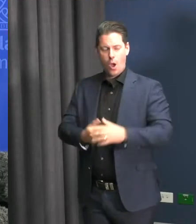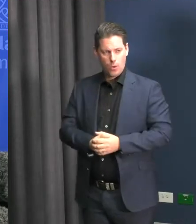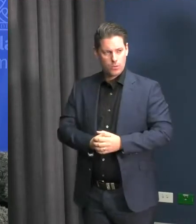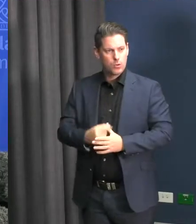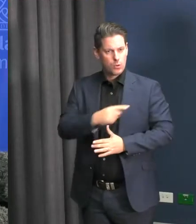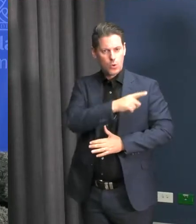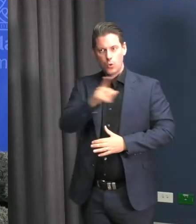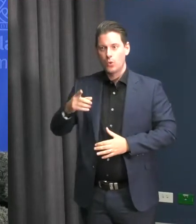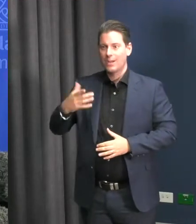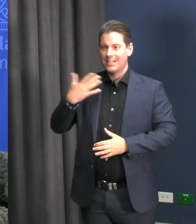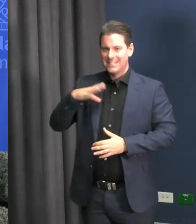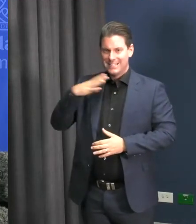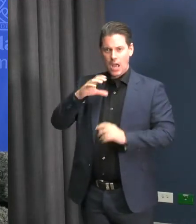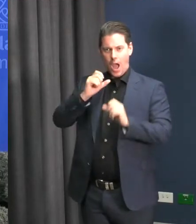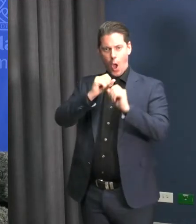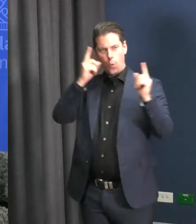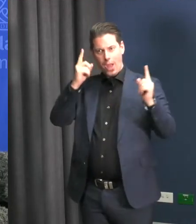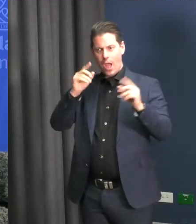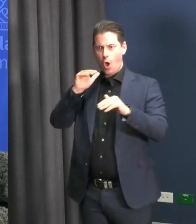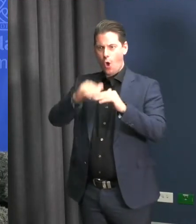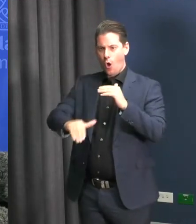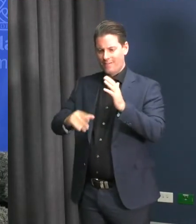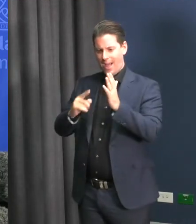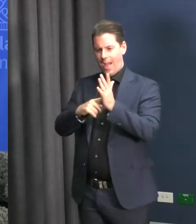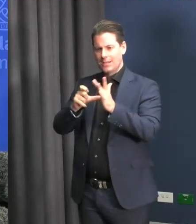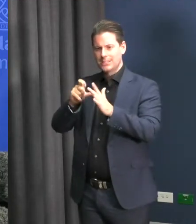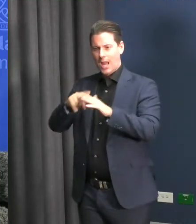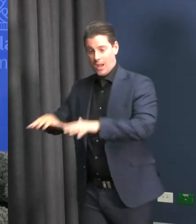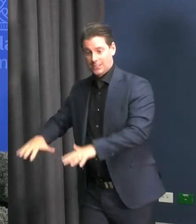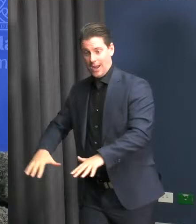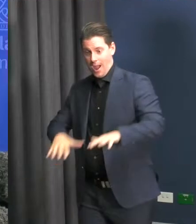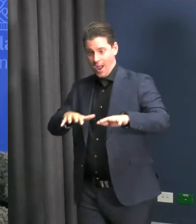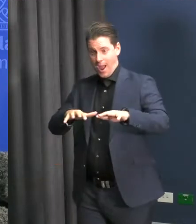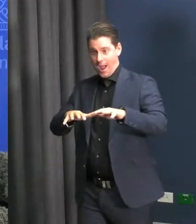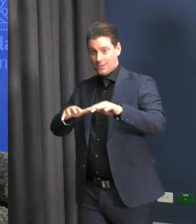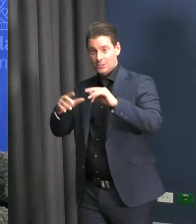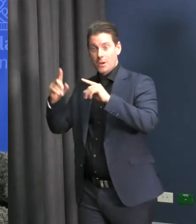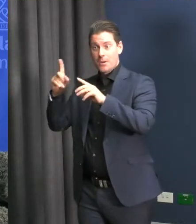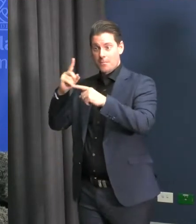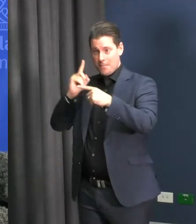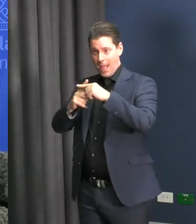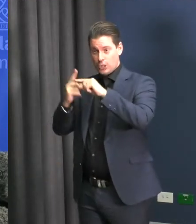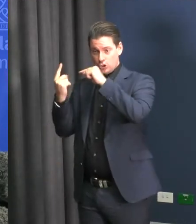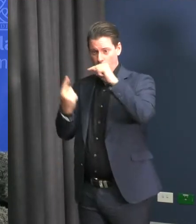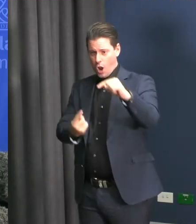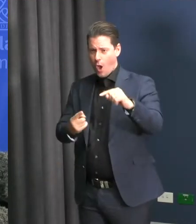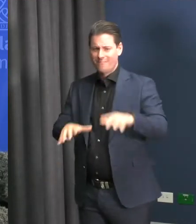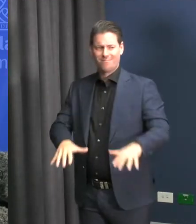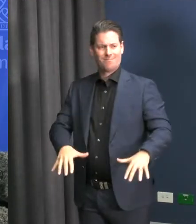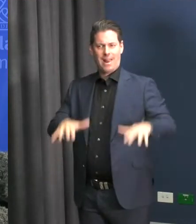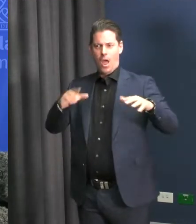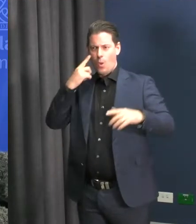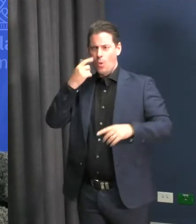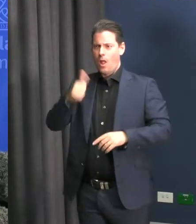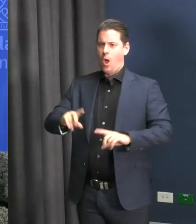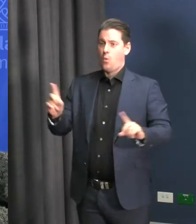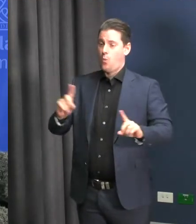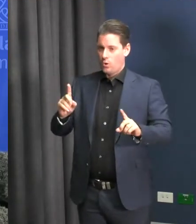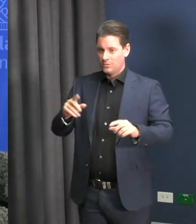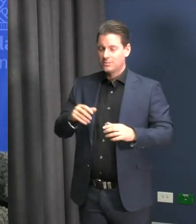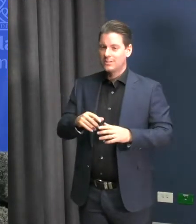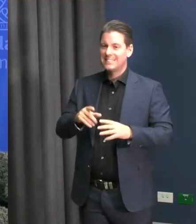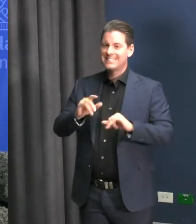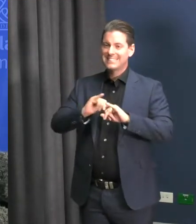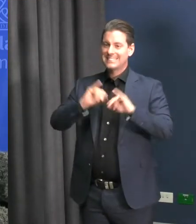aware of the storm tide zones and the impacts on them and their property. You can reach this information on the